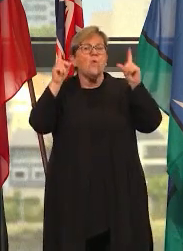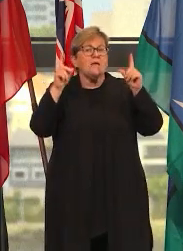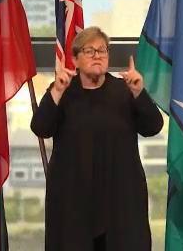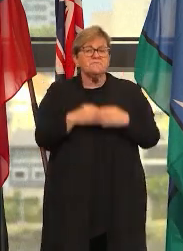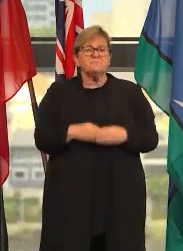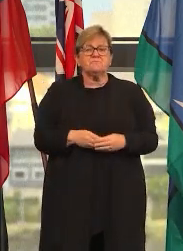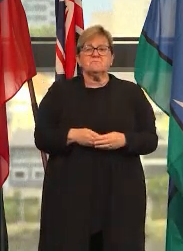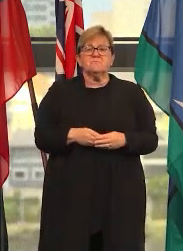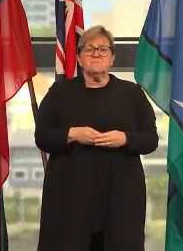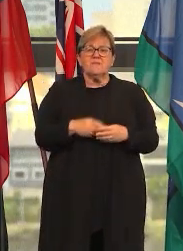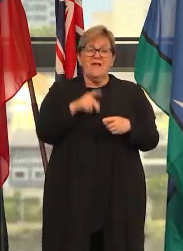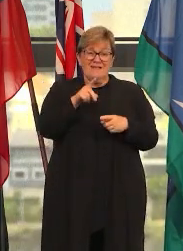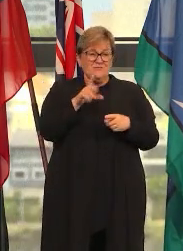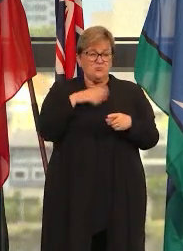training,